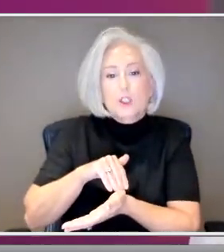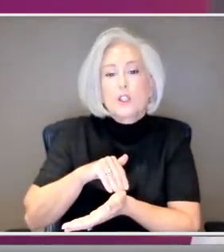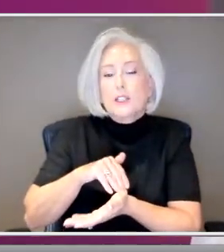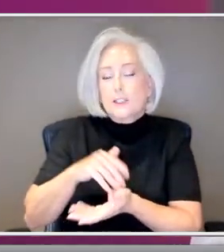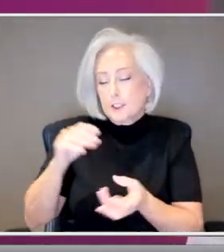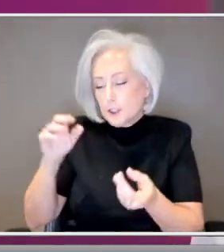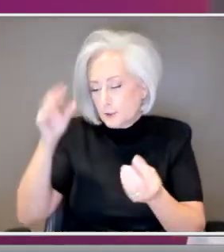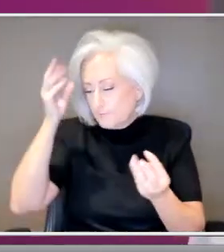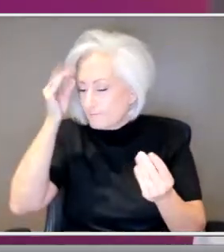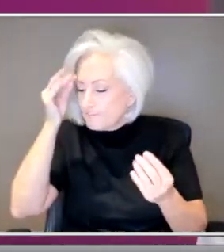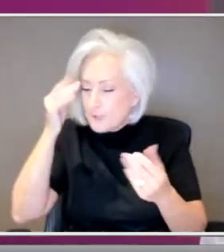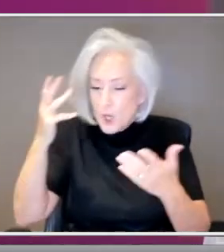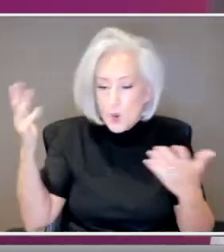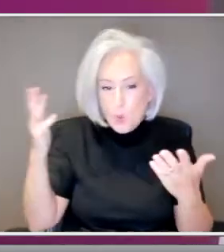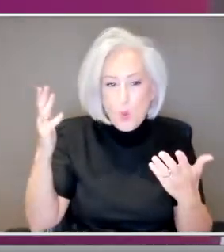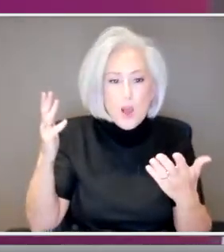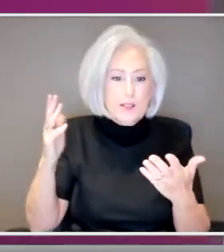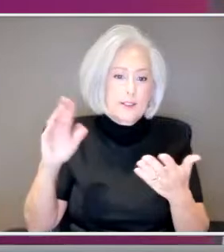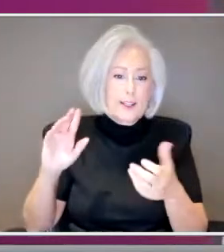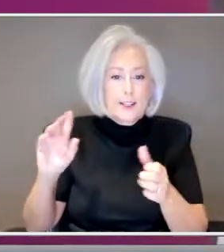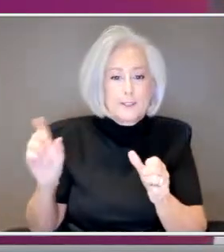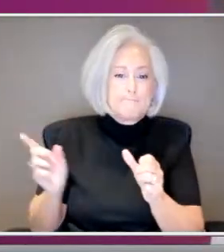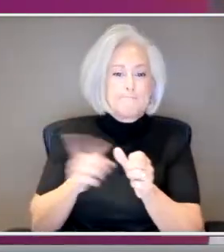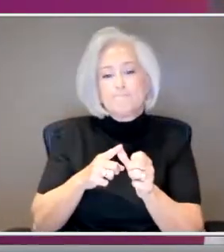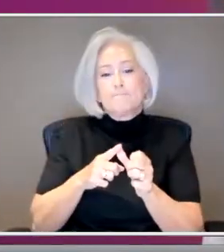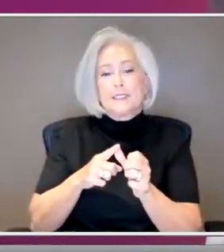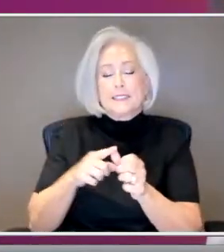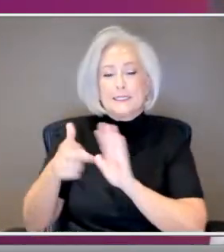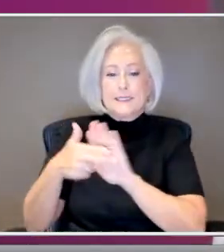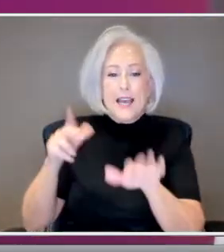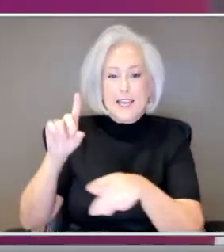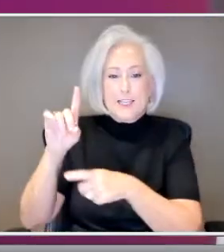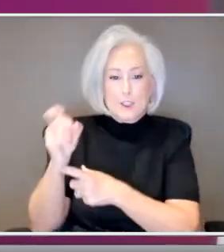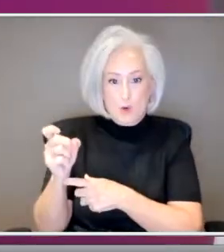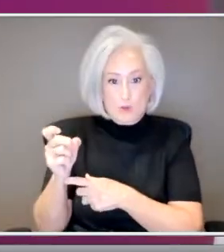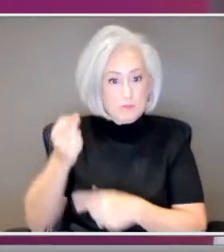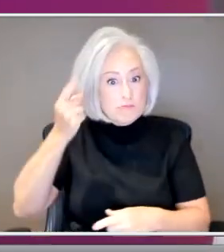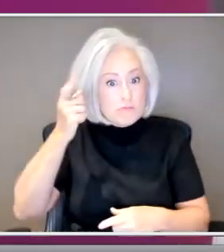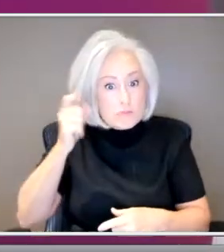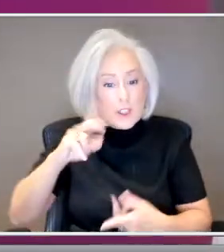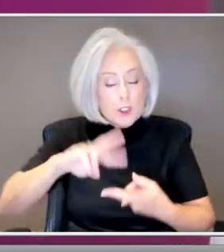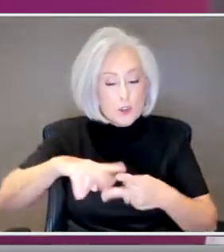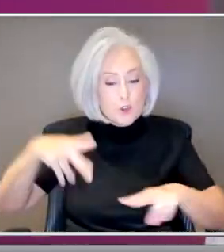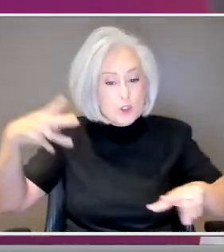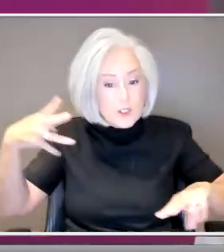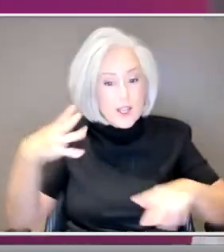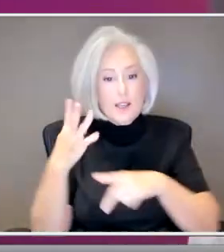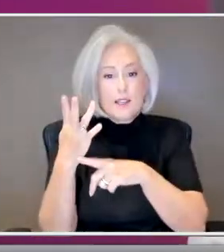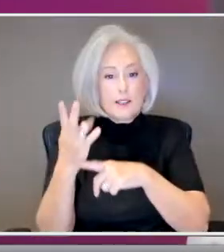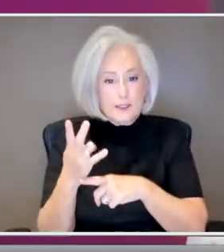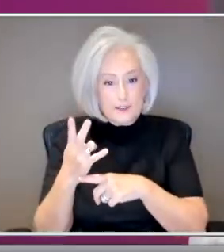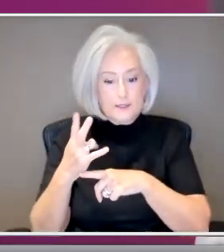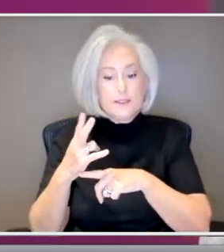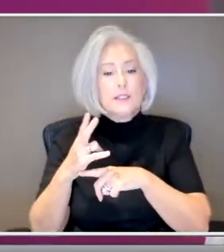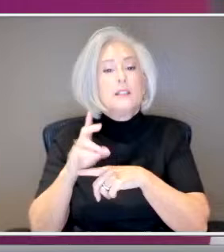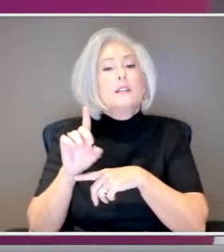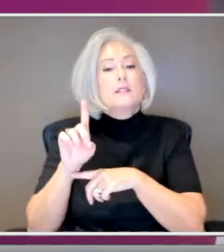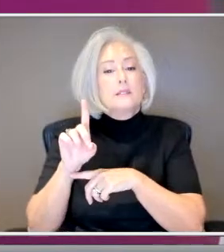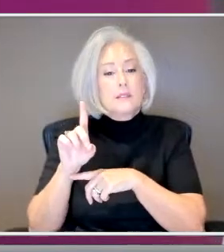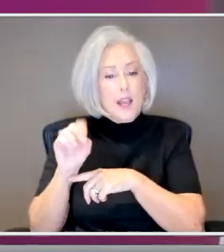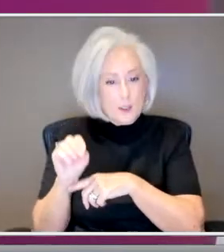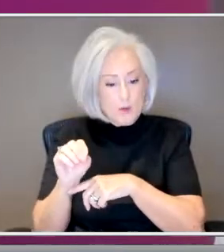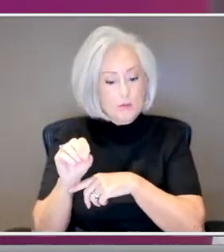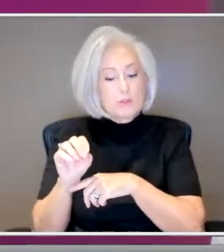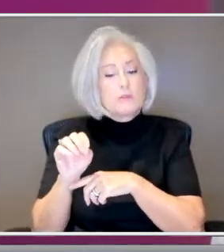that's where genetic counselors work as a team with primary care physicians and the specialists, because we take